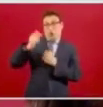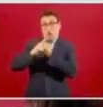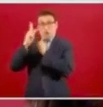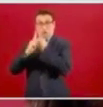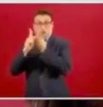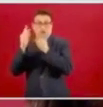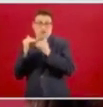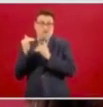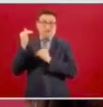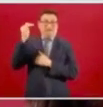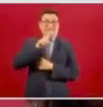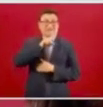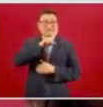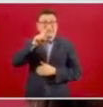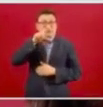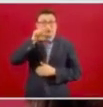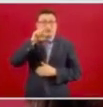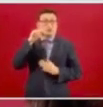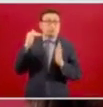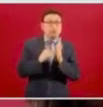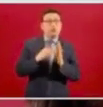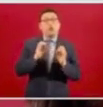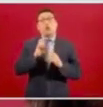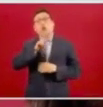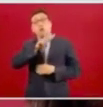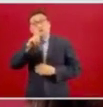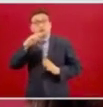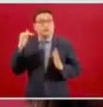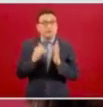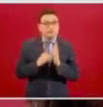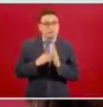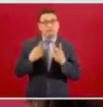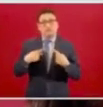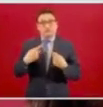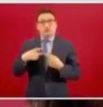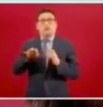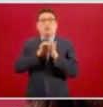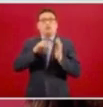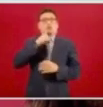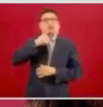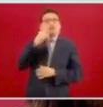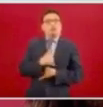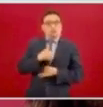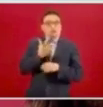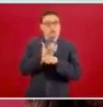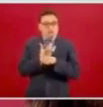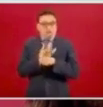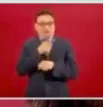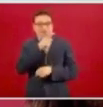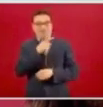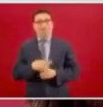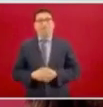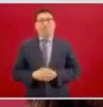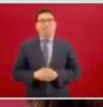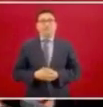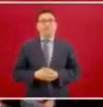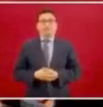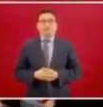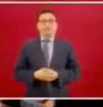5,000. So a lot of these countries the curve would go up and up because